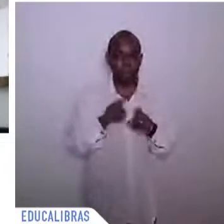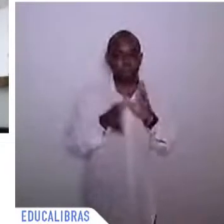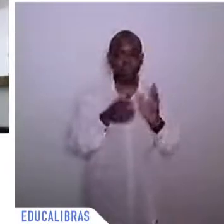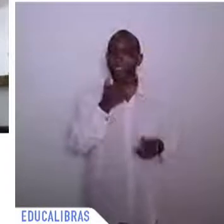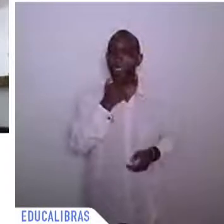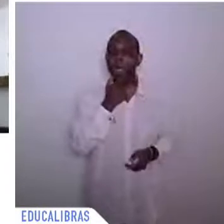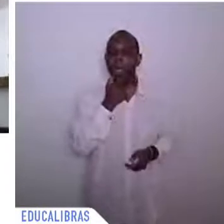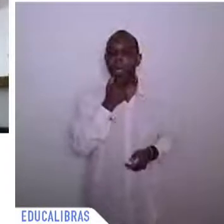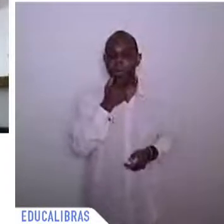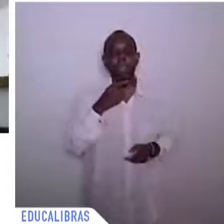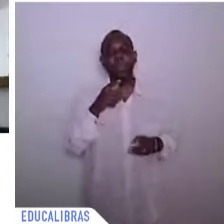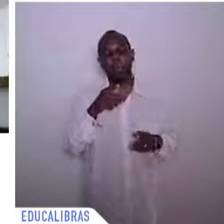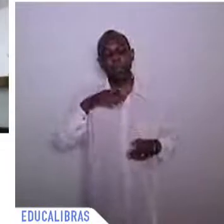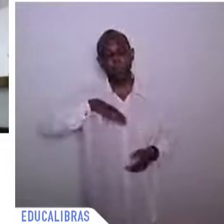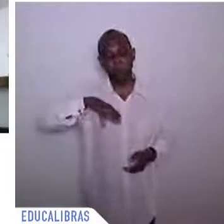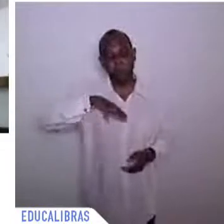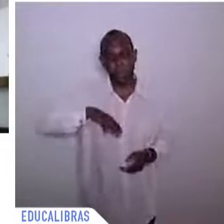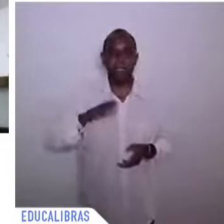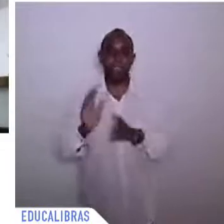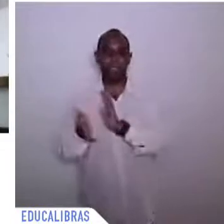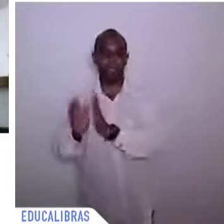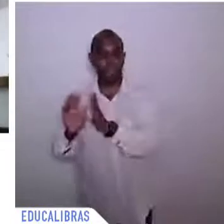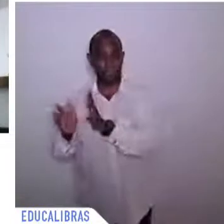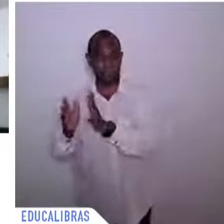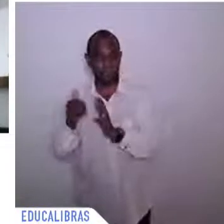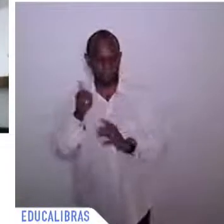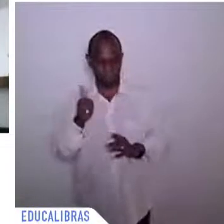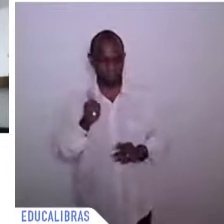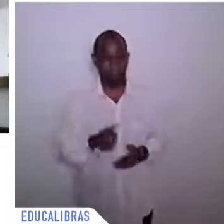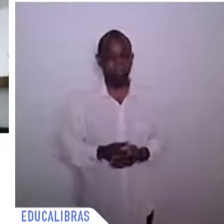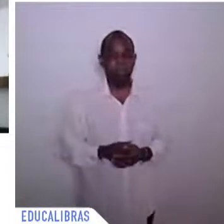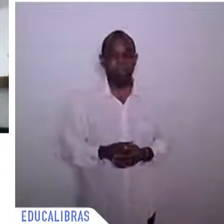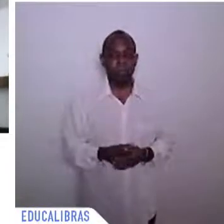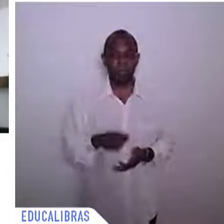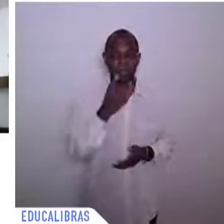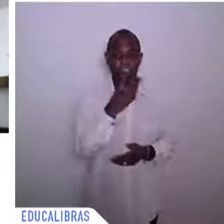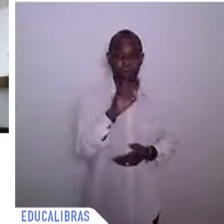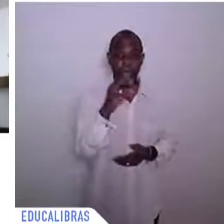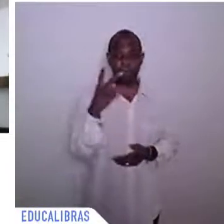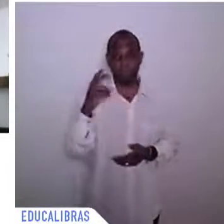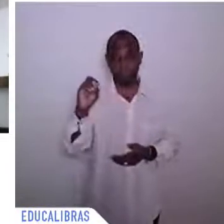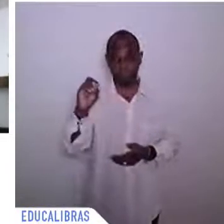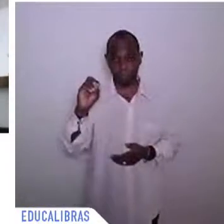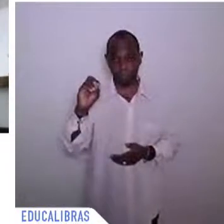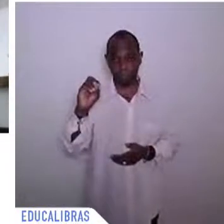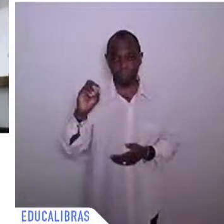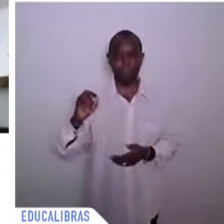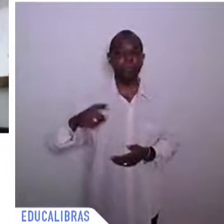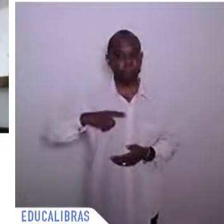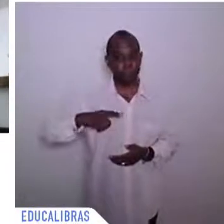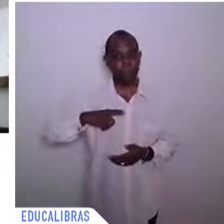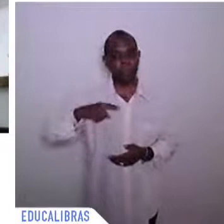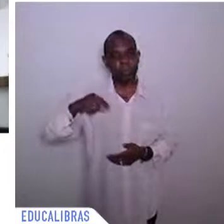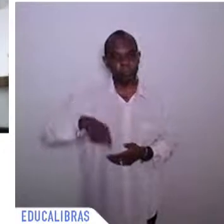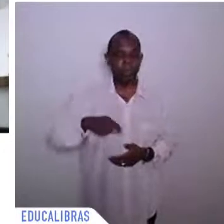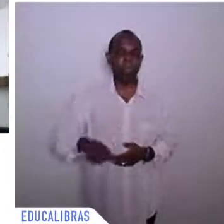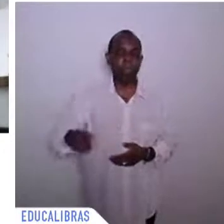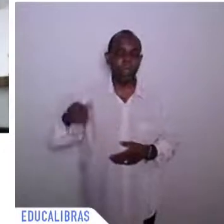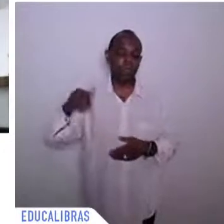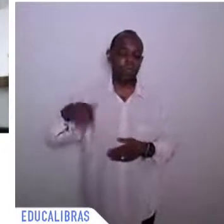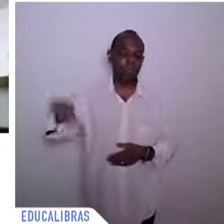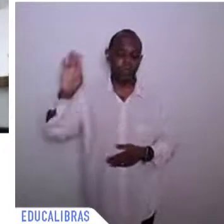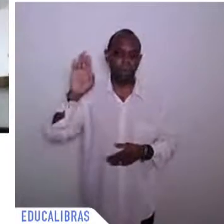Po, Headline and Educa Libras. They are the ones who allow us to create a free online event with